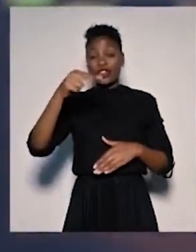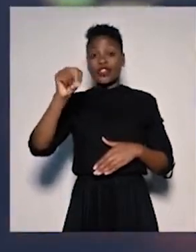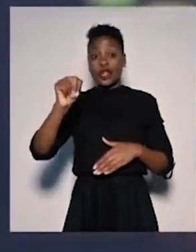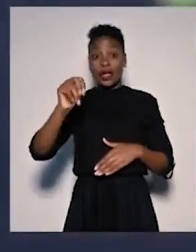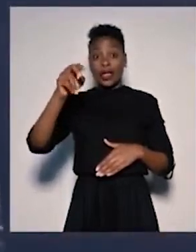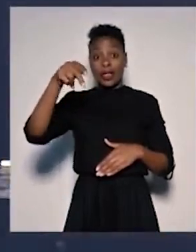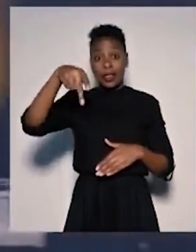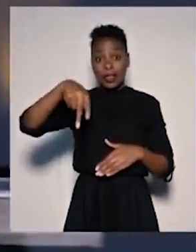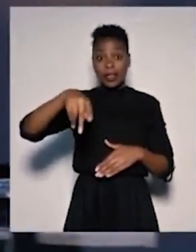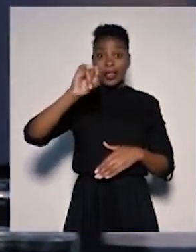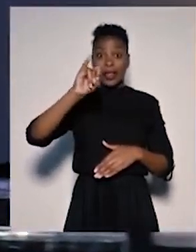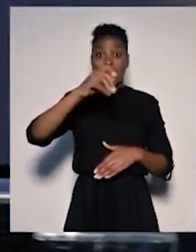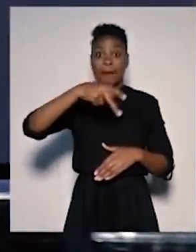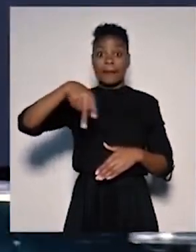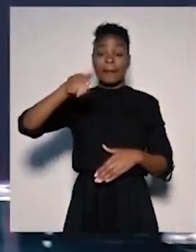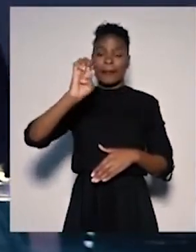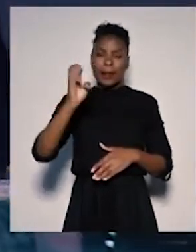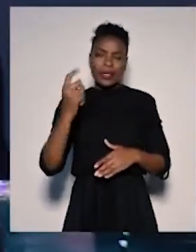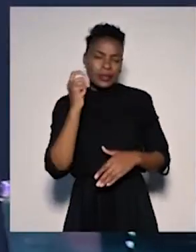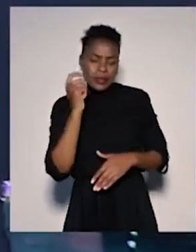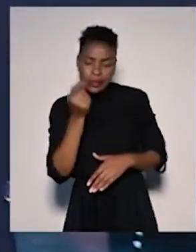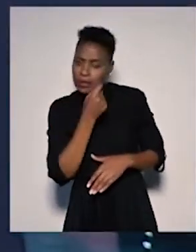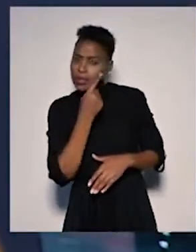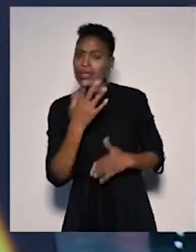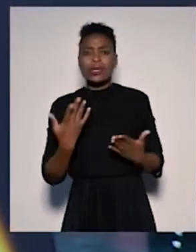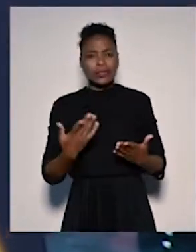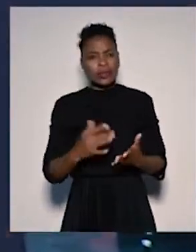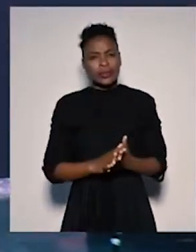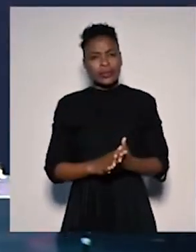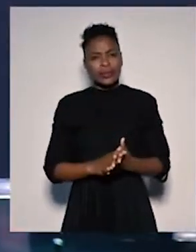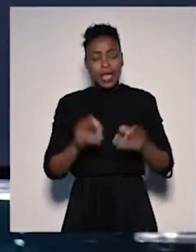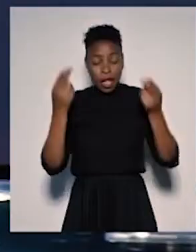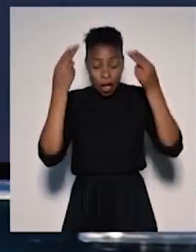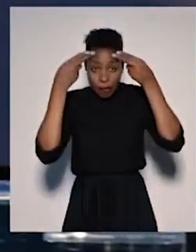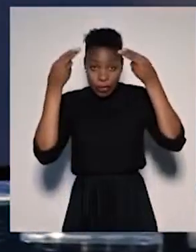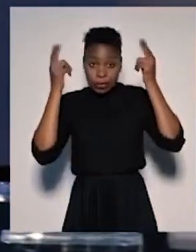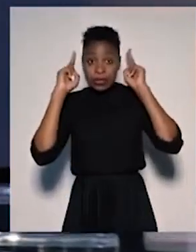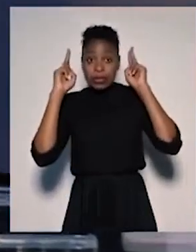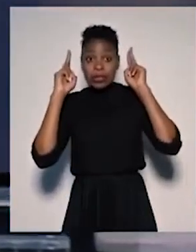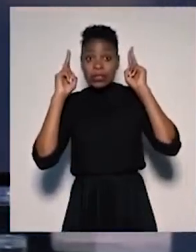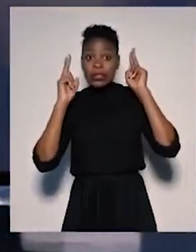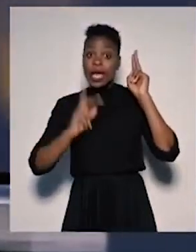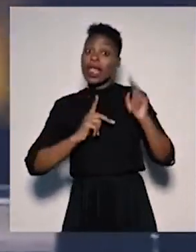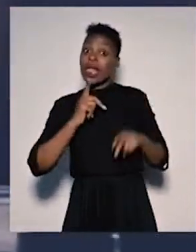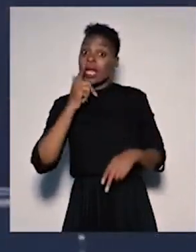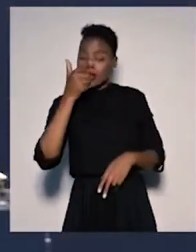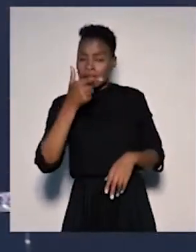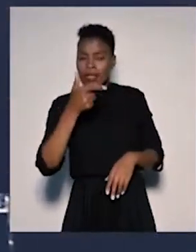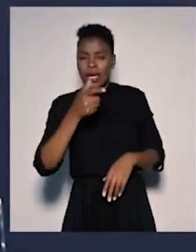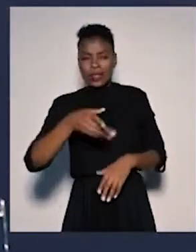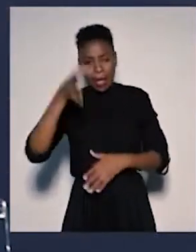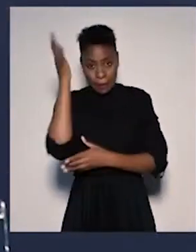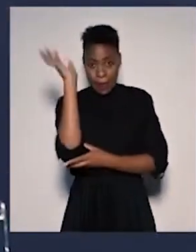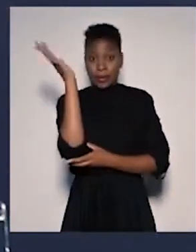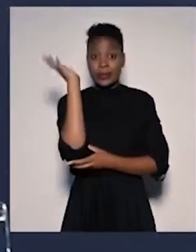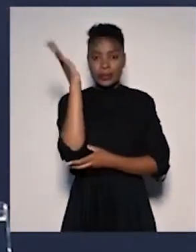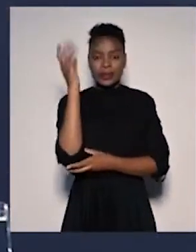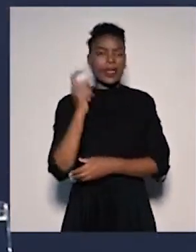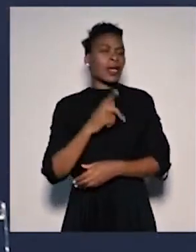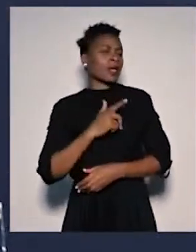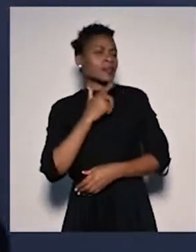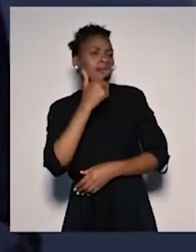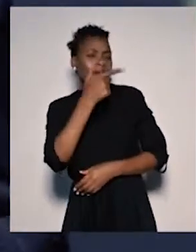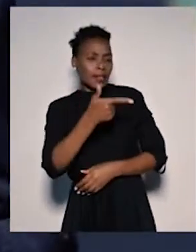a chord in my heart. He said he was talking at Harvard University, you know, and he was telling he's a preacher. He says he was